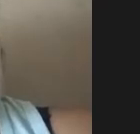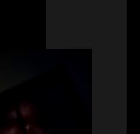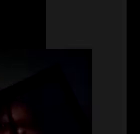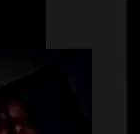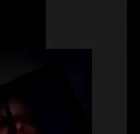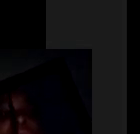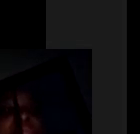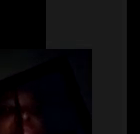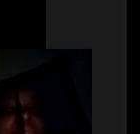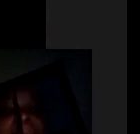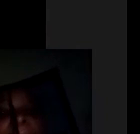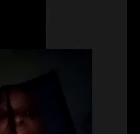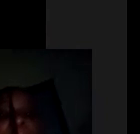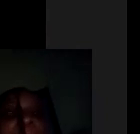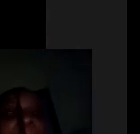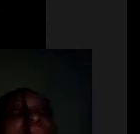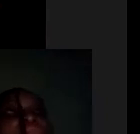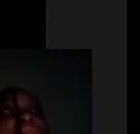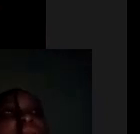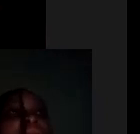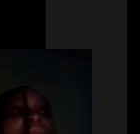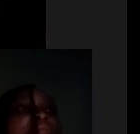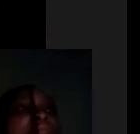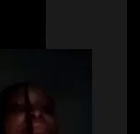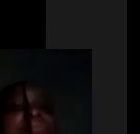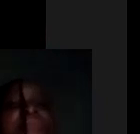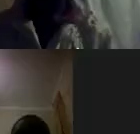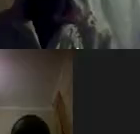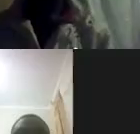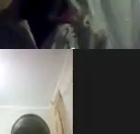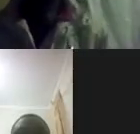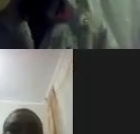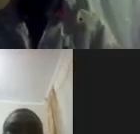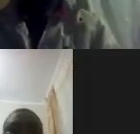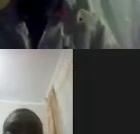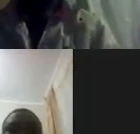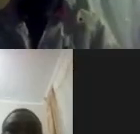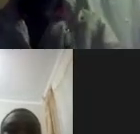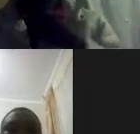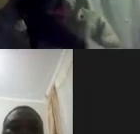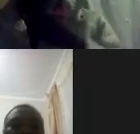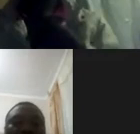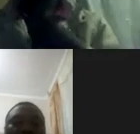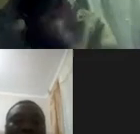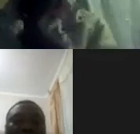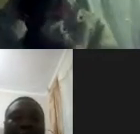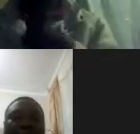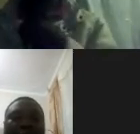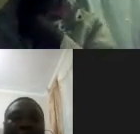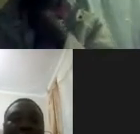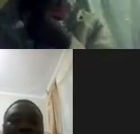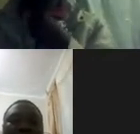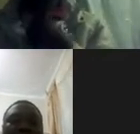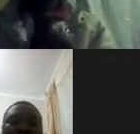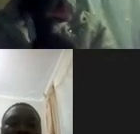getting work in from the follow-up activities from you. Gemma's been sending out how to do that. So can you start sending it in for